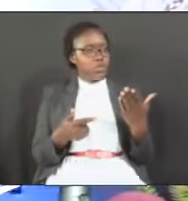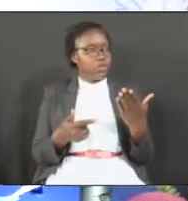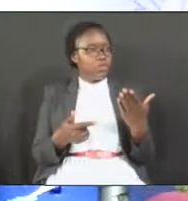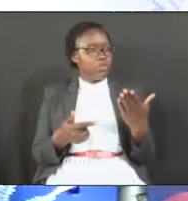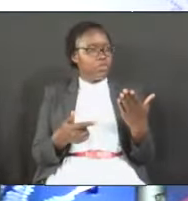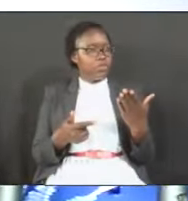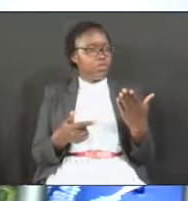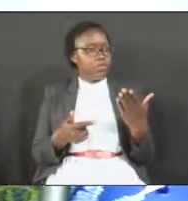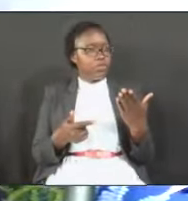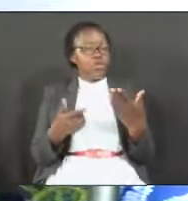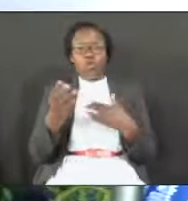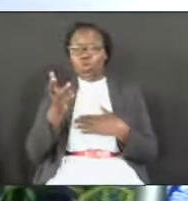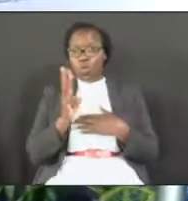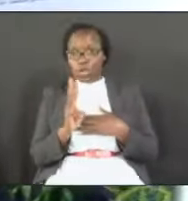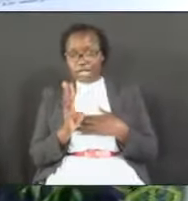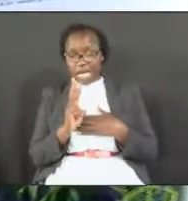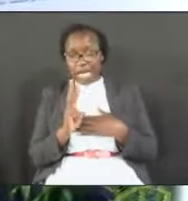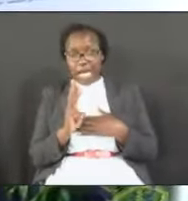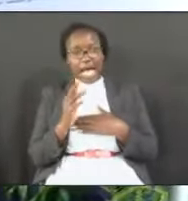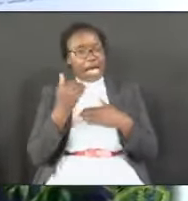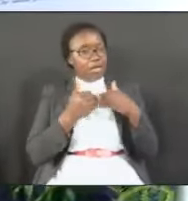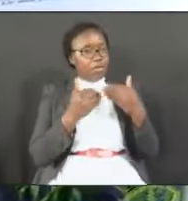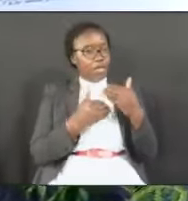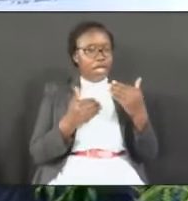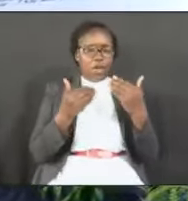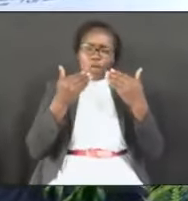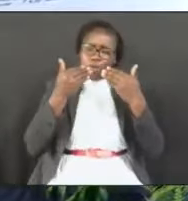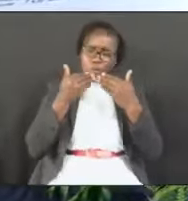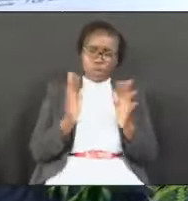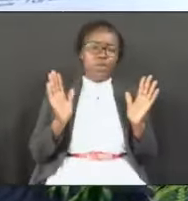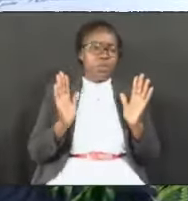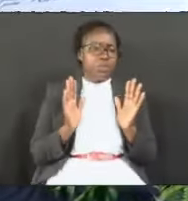and the bread were finished.